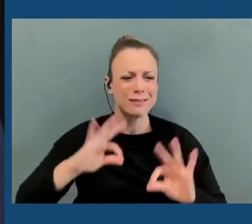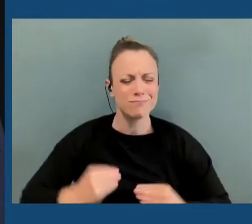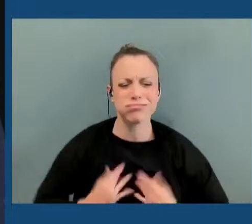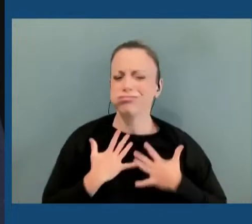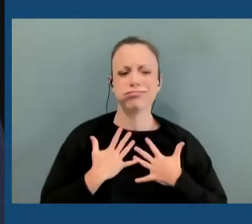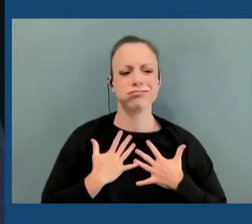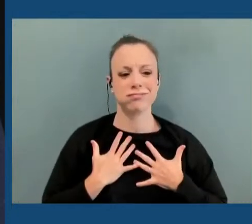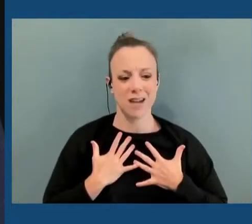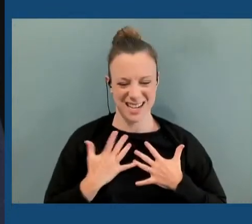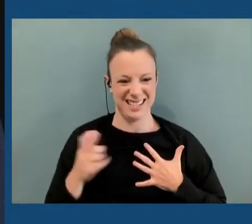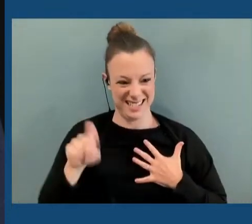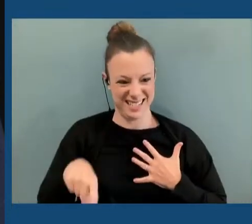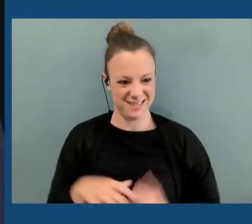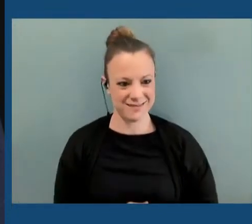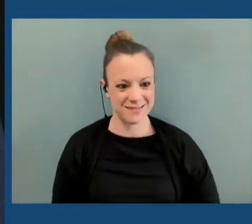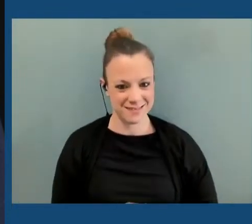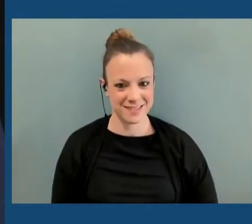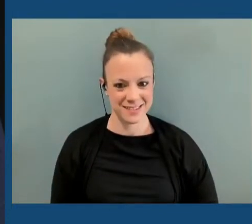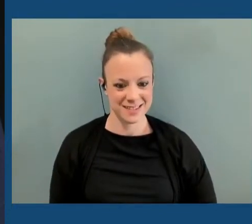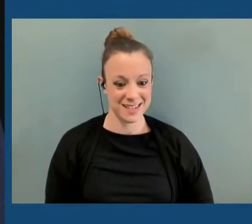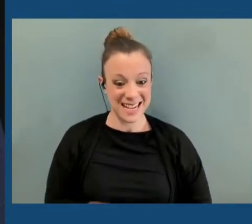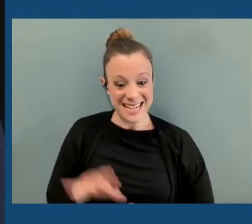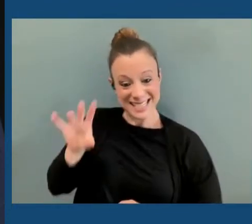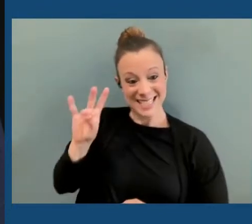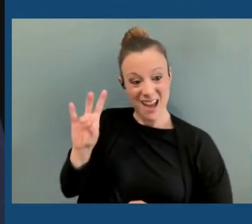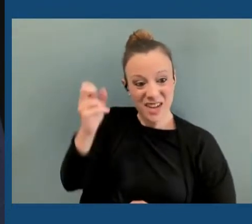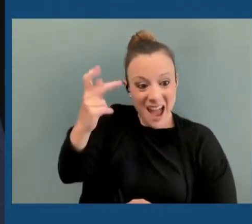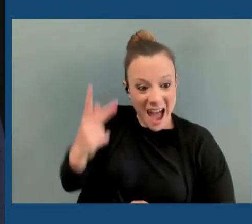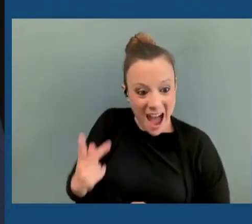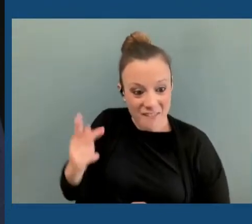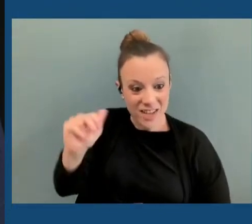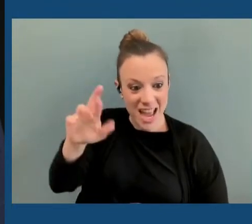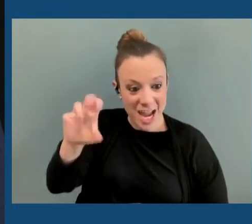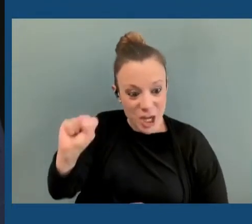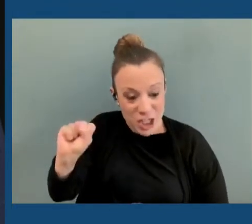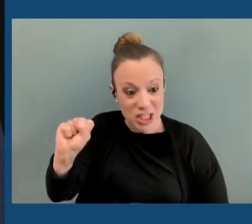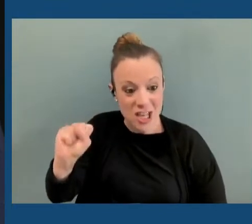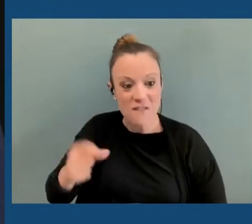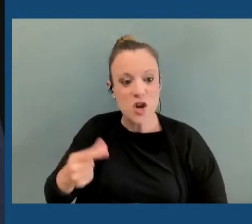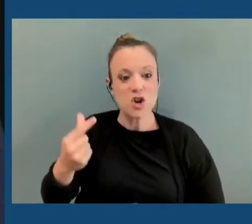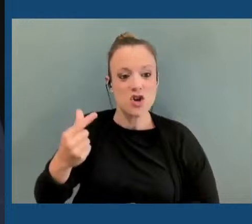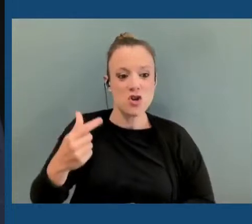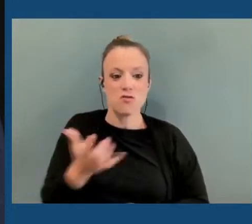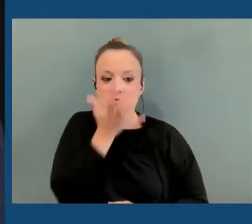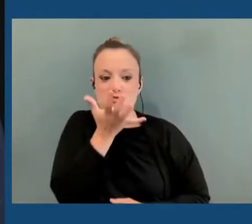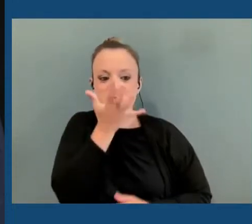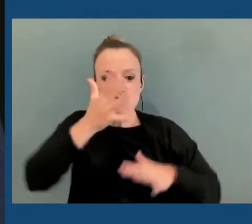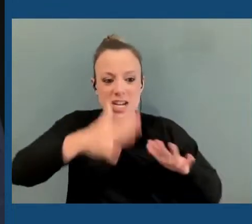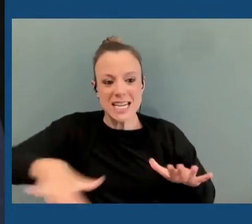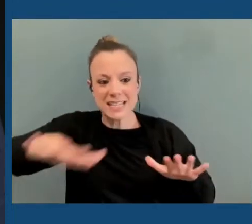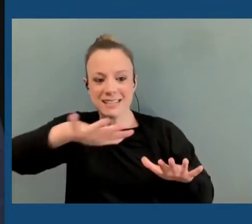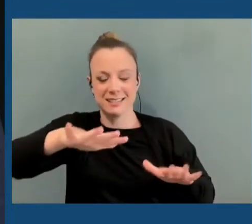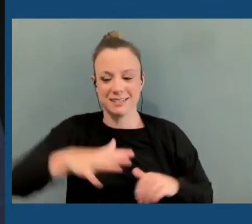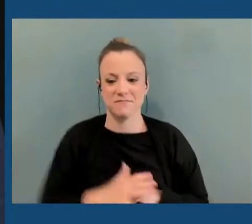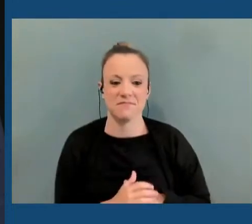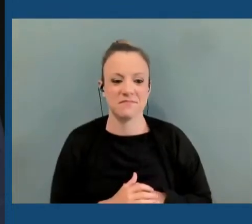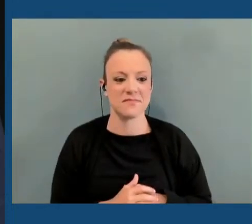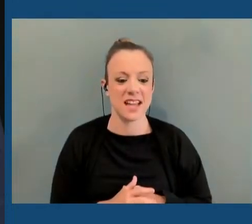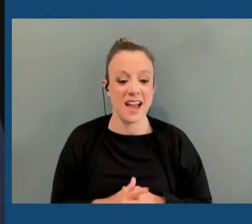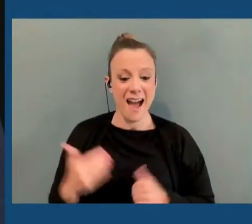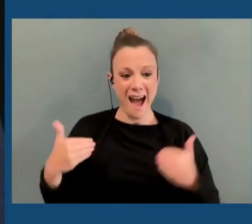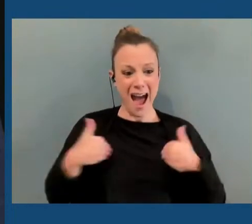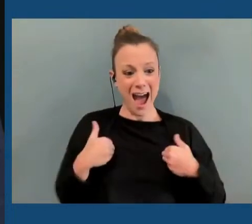soul. 7.5 acres of green space. How about some nice retail? Get a cup of coffee when you wake up in the morning, get